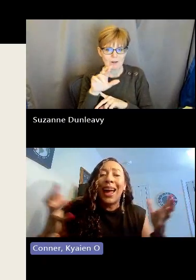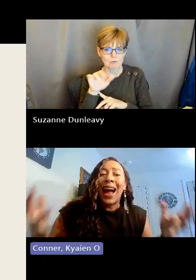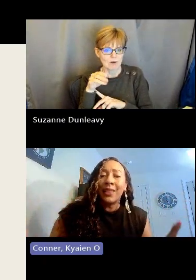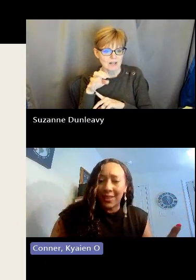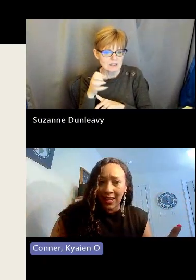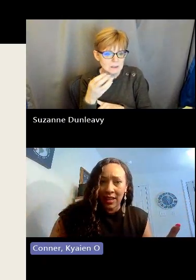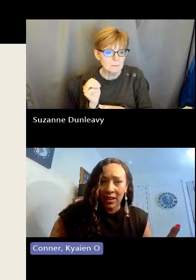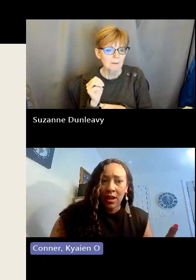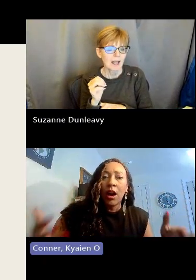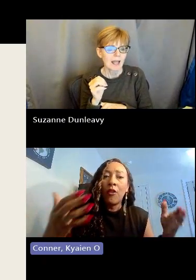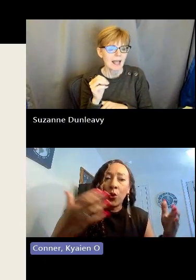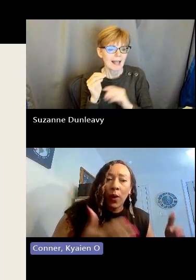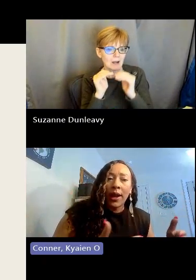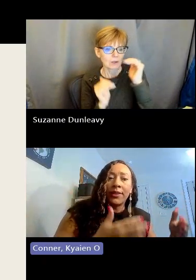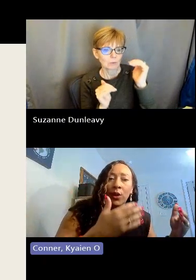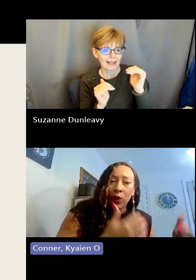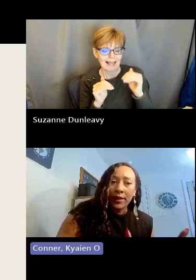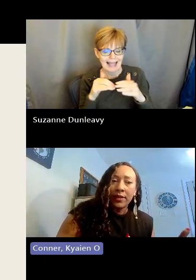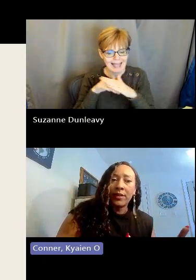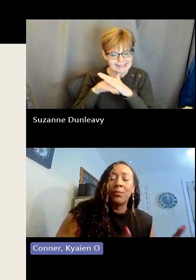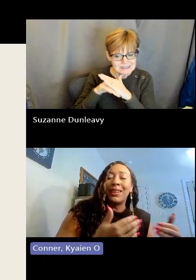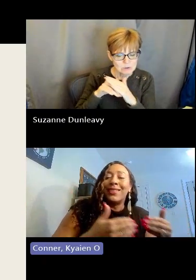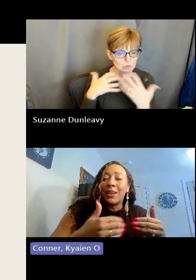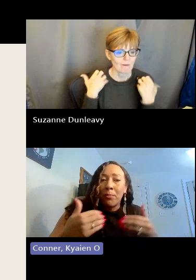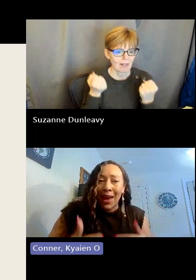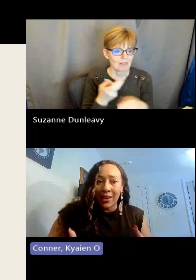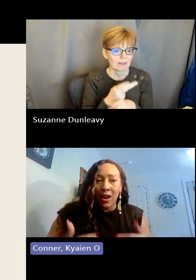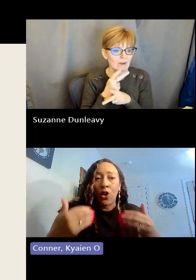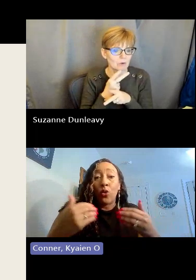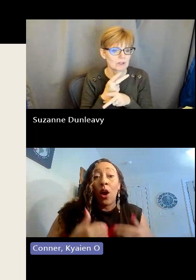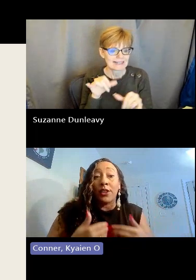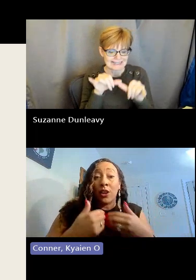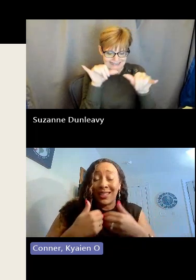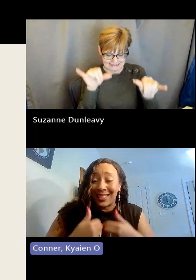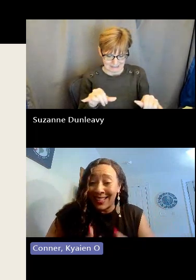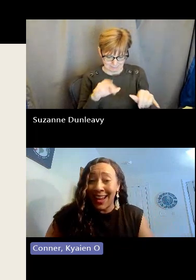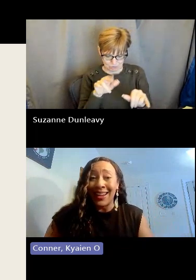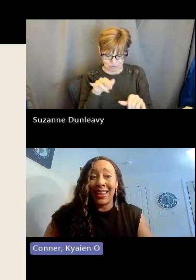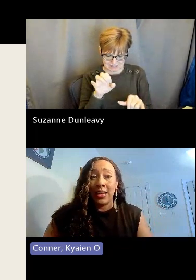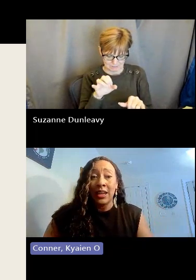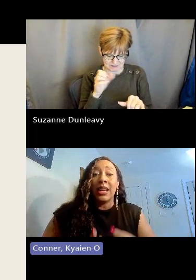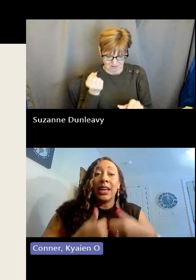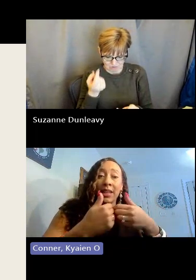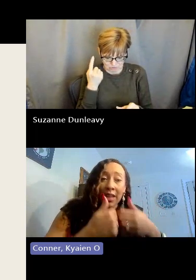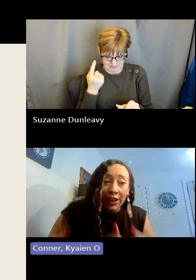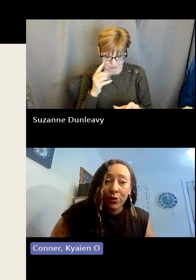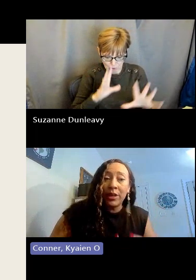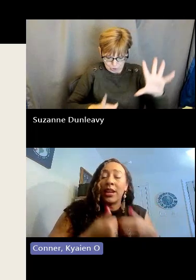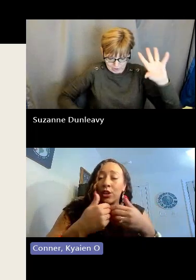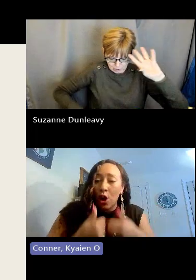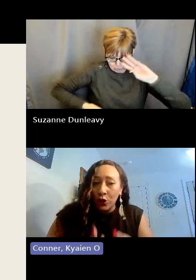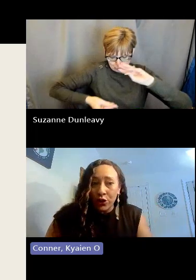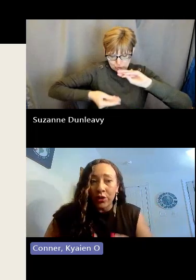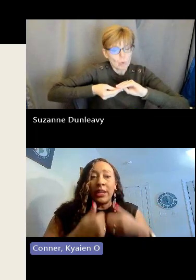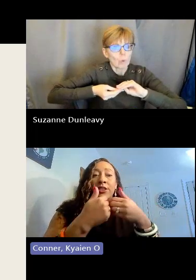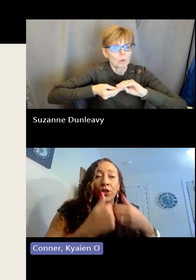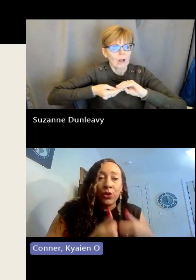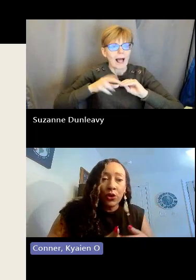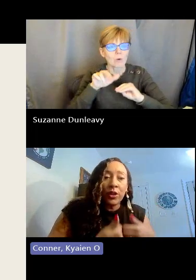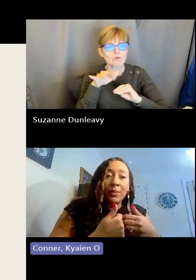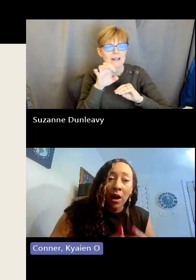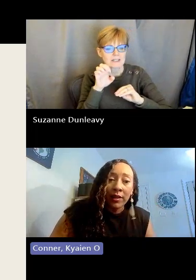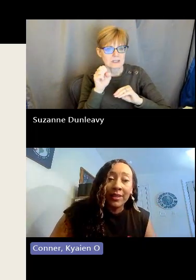the totality of the ways that racism is embedded across our society, in history, in culture,